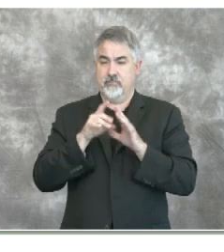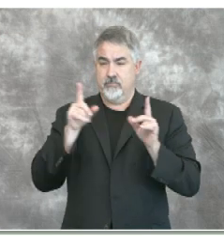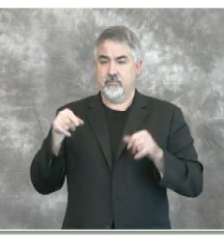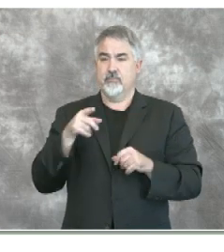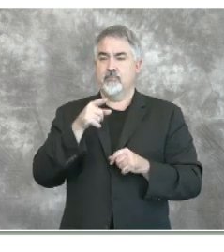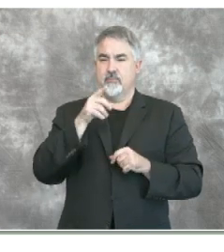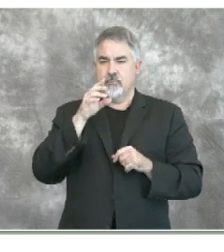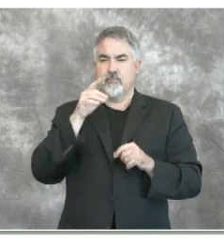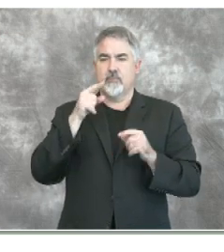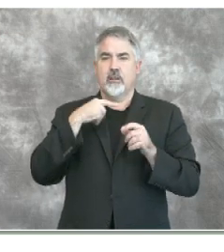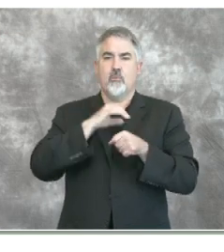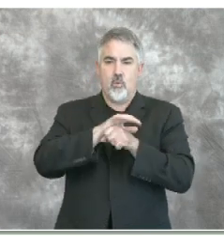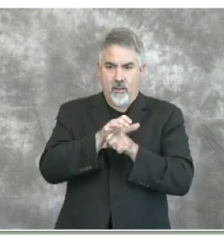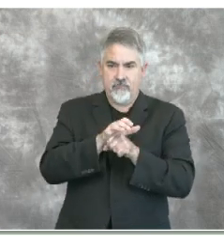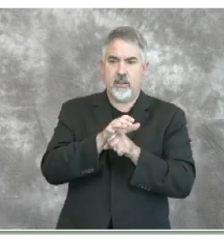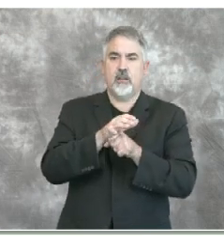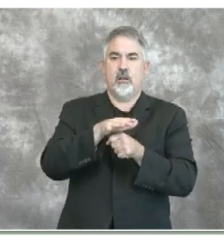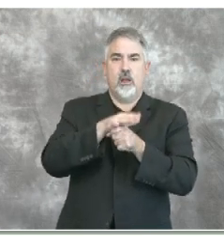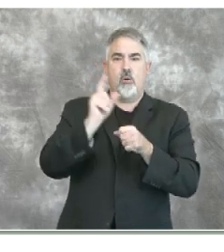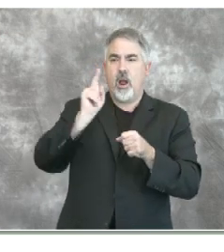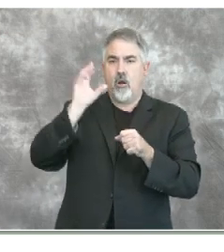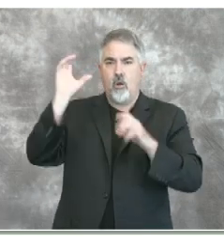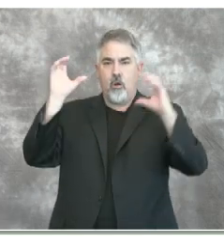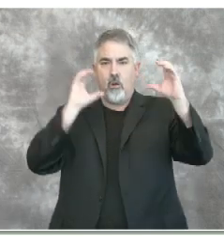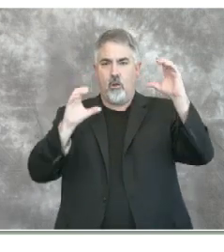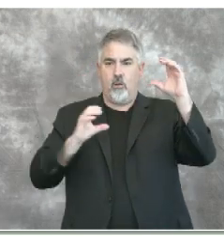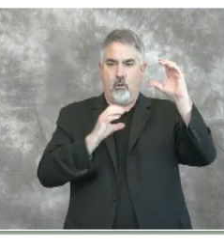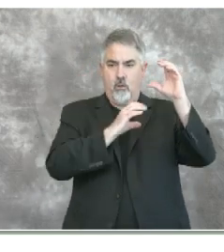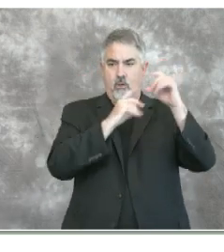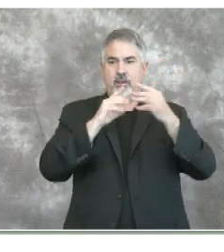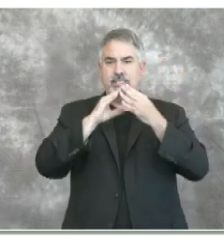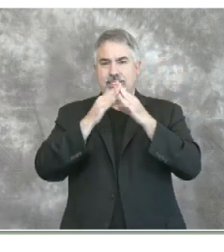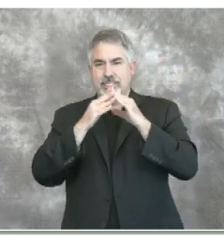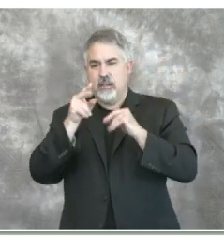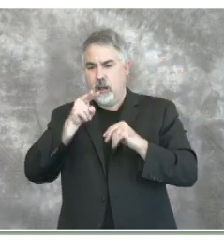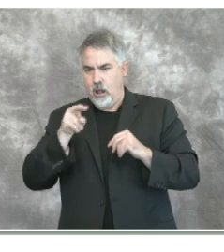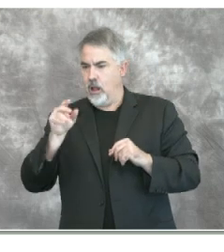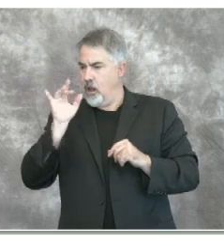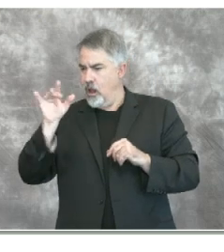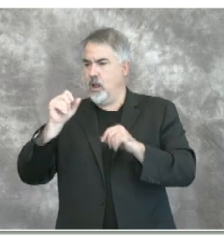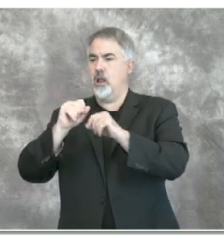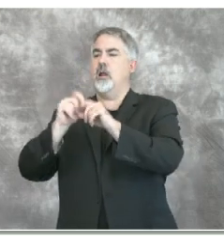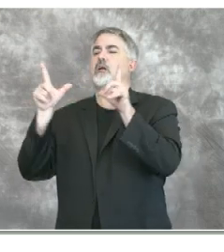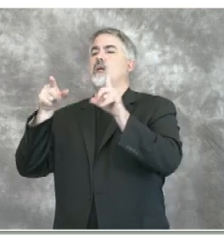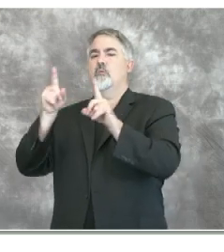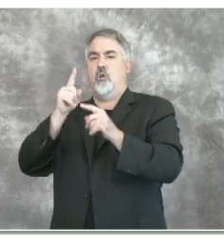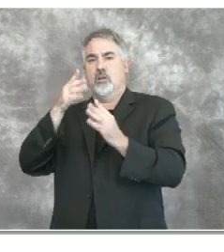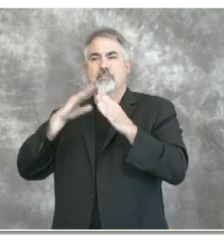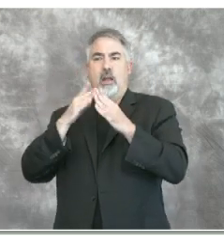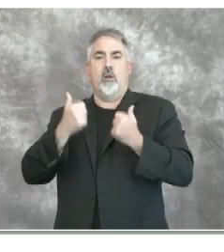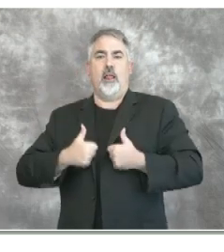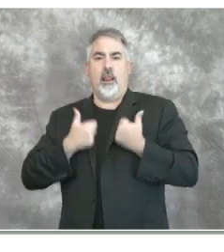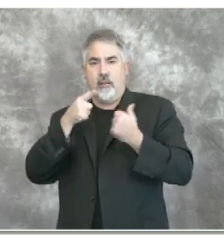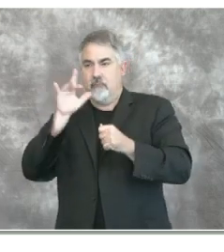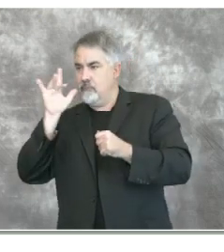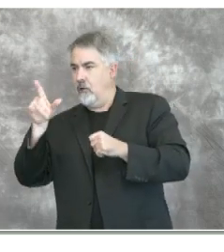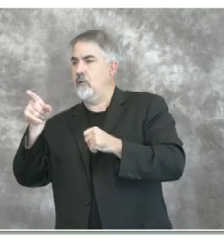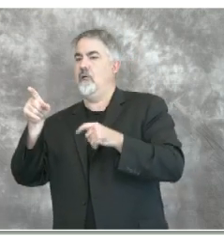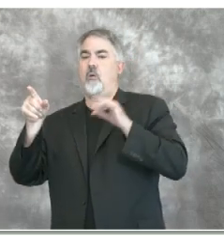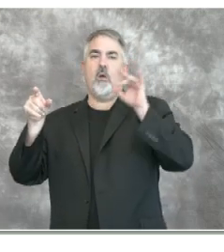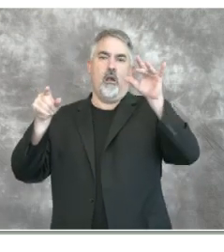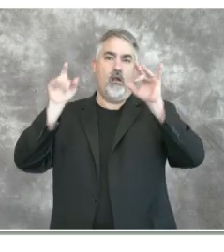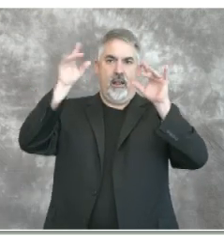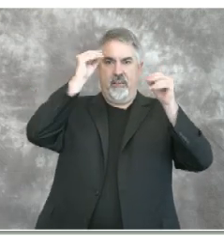residency, and you can see that. You can click on an individual one and get a little pop-up and see a list along with the nice chart across the